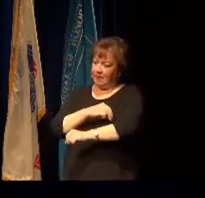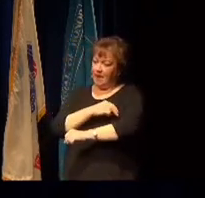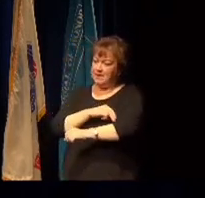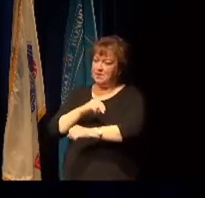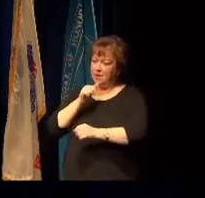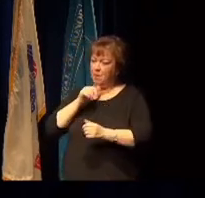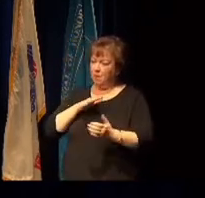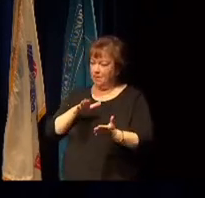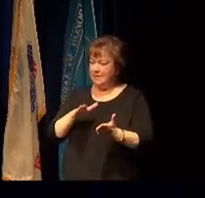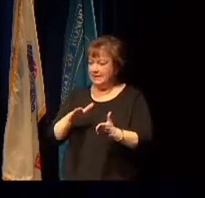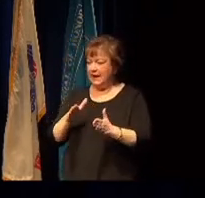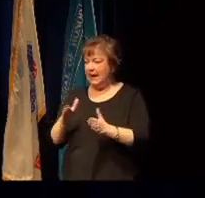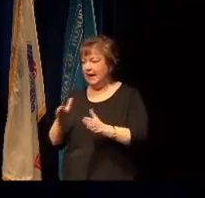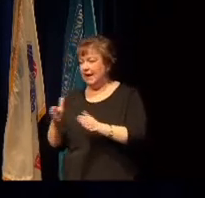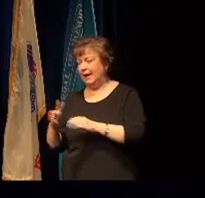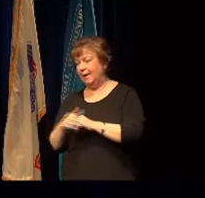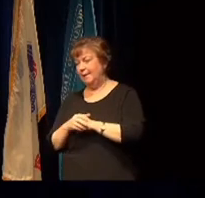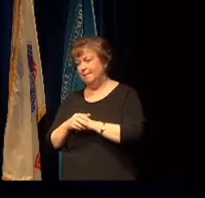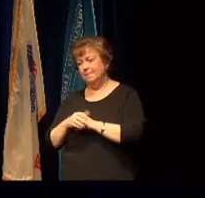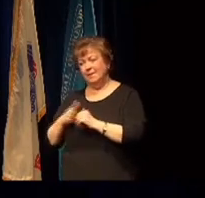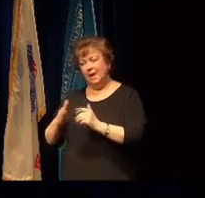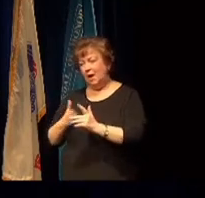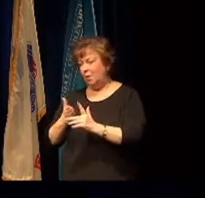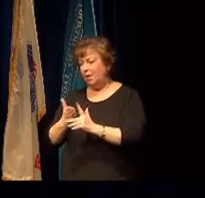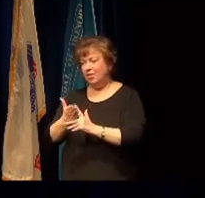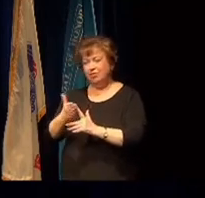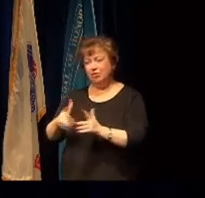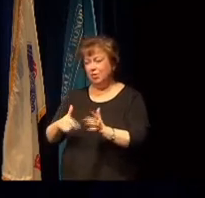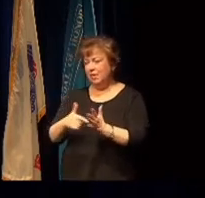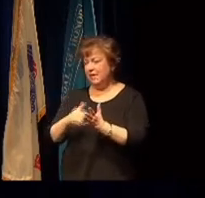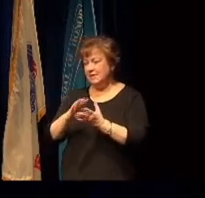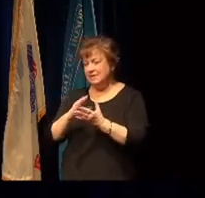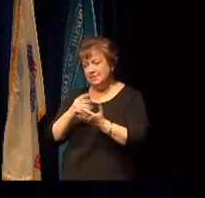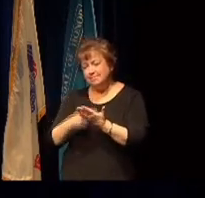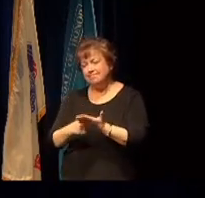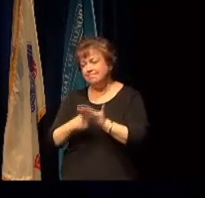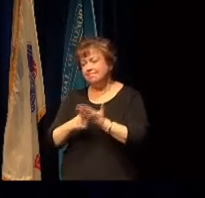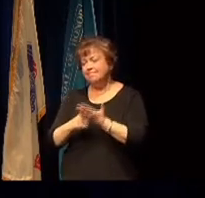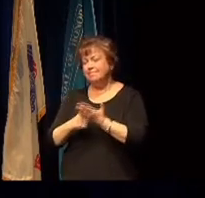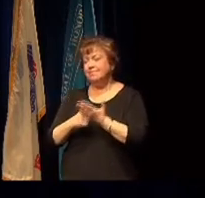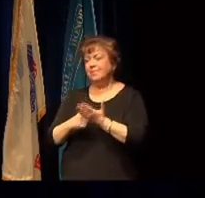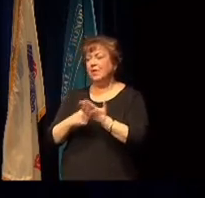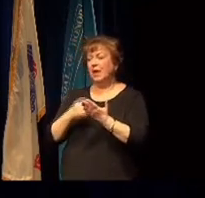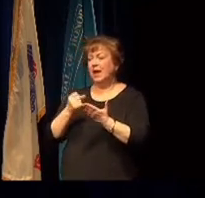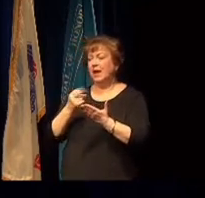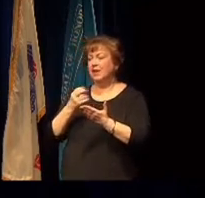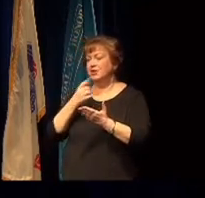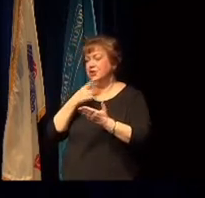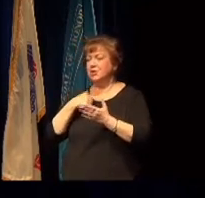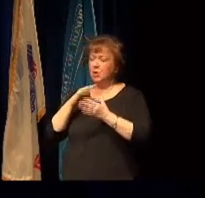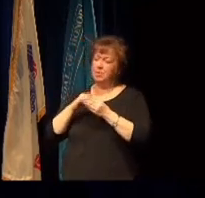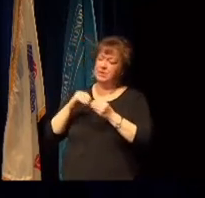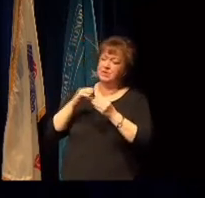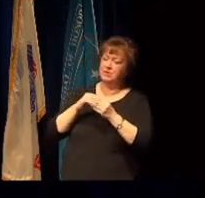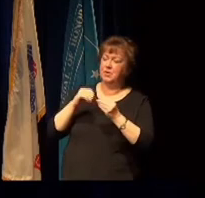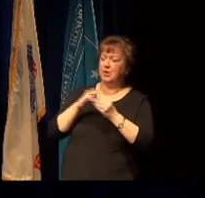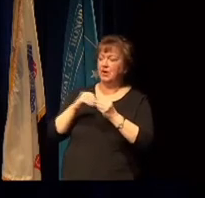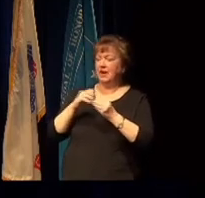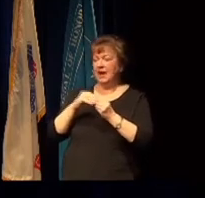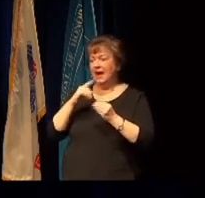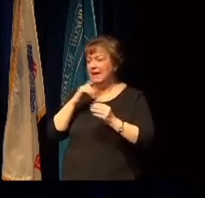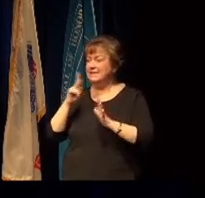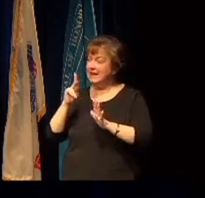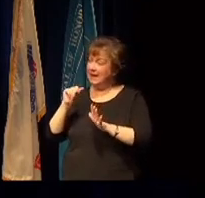dying. And I went through this, and she told me some stories and what she was. And I said, this is so simple,